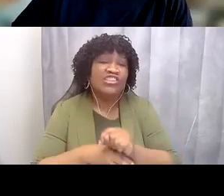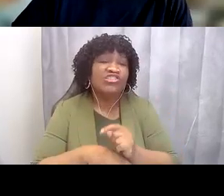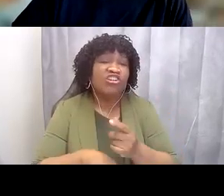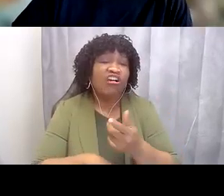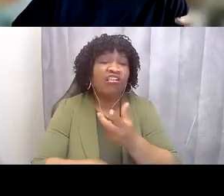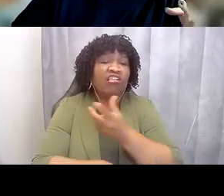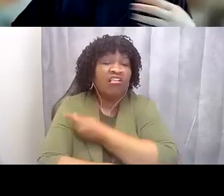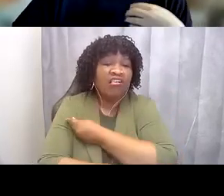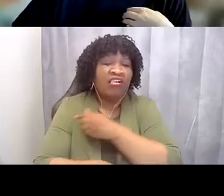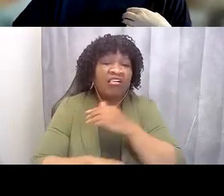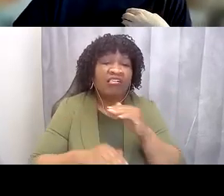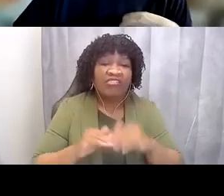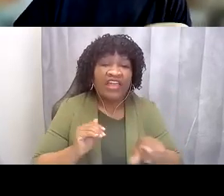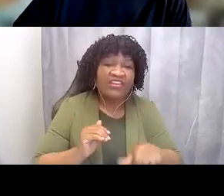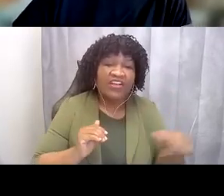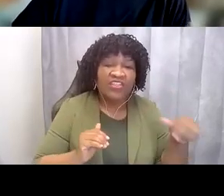versus the